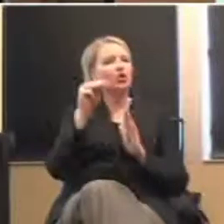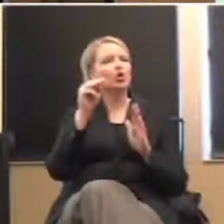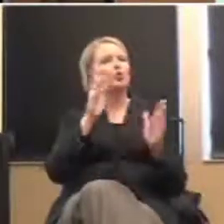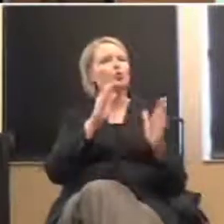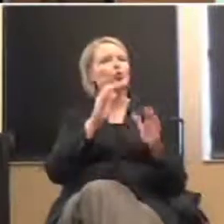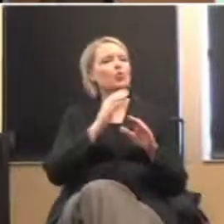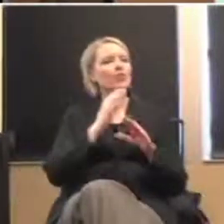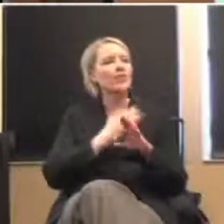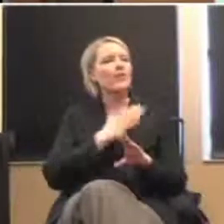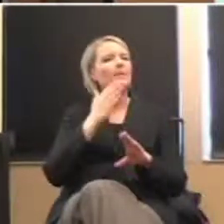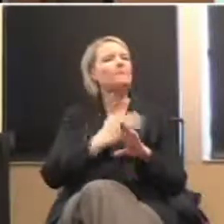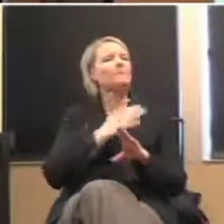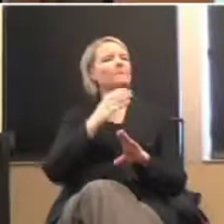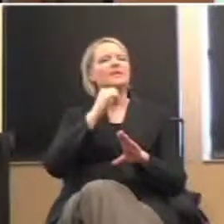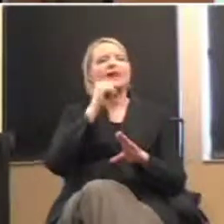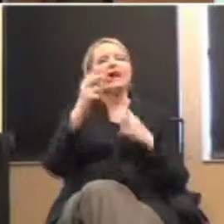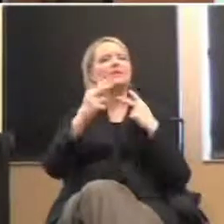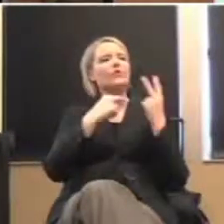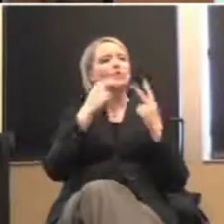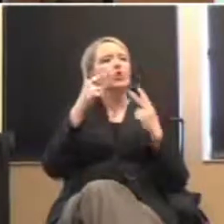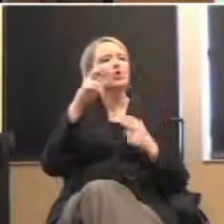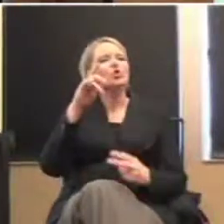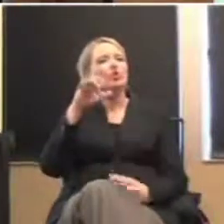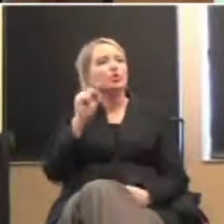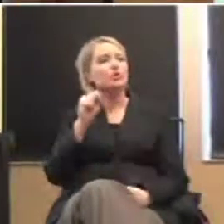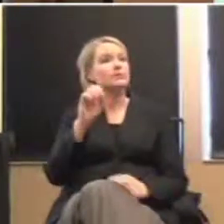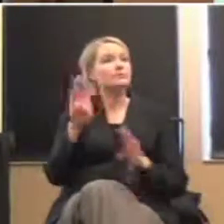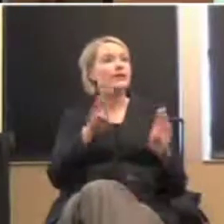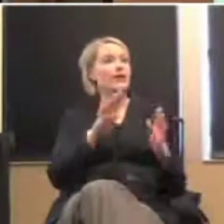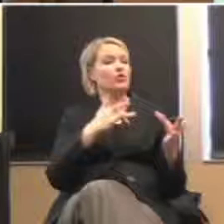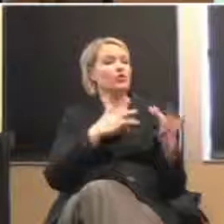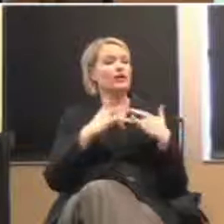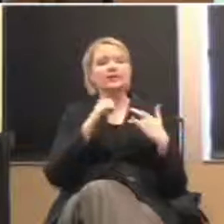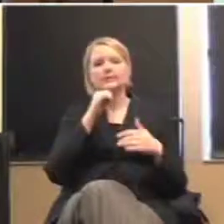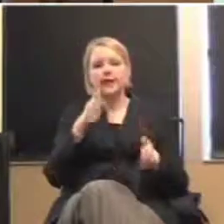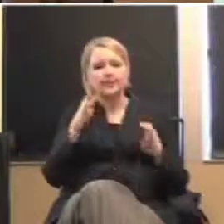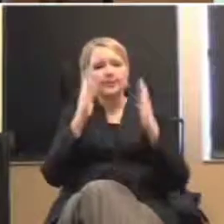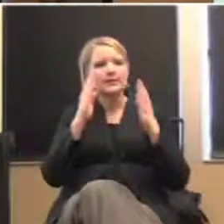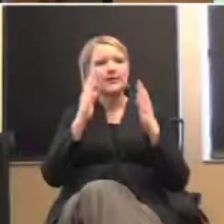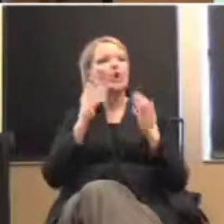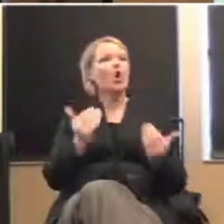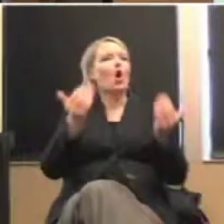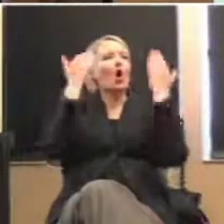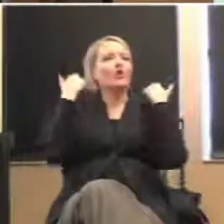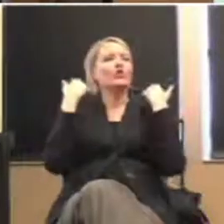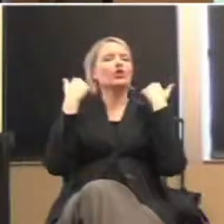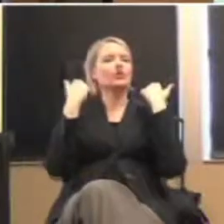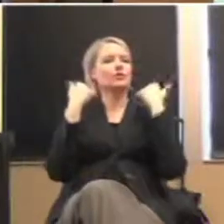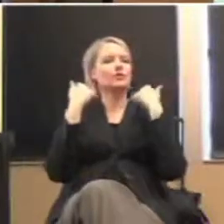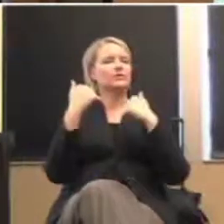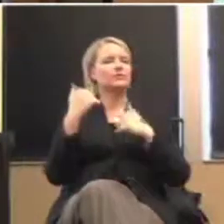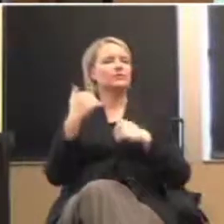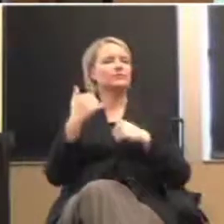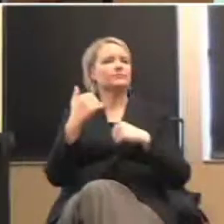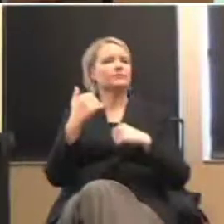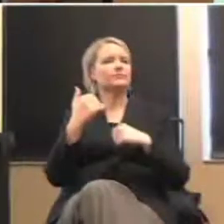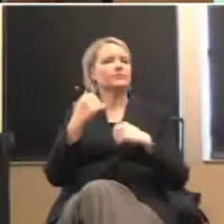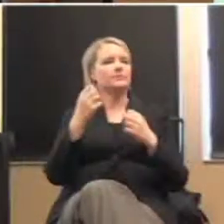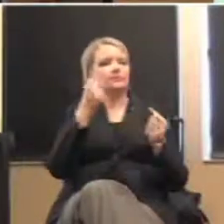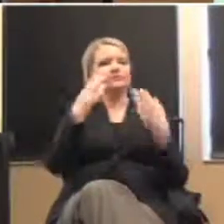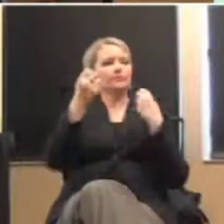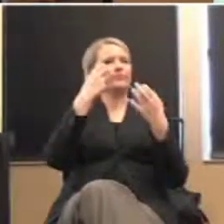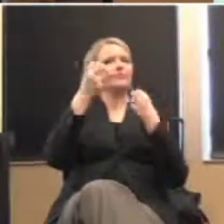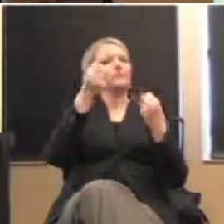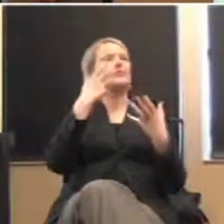cues, behavioral concerns, inattentive, overstimulated, self-stimulatory